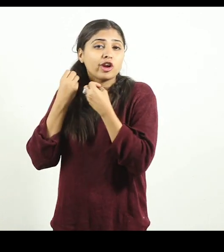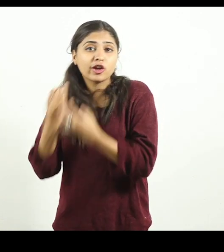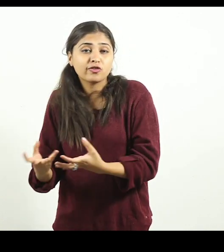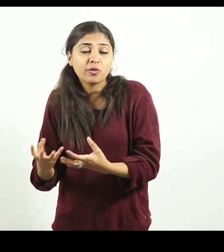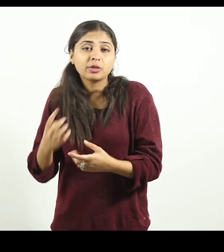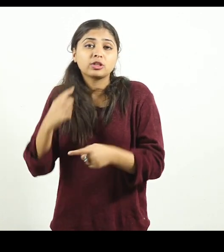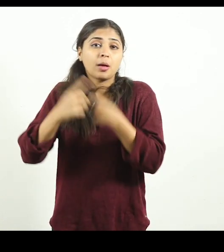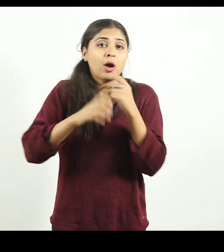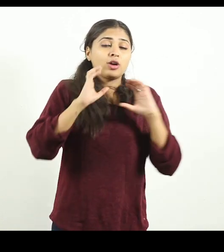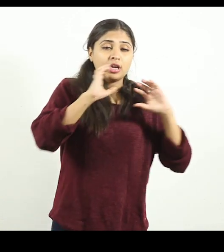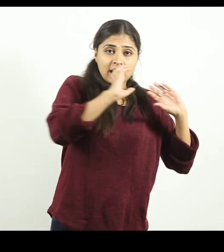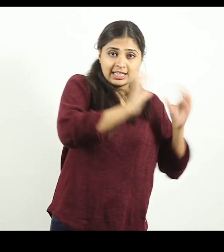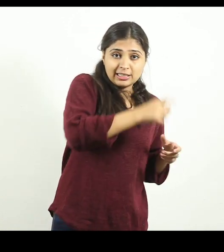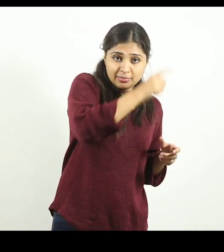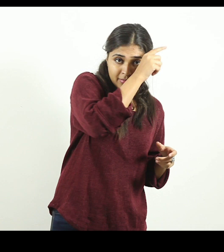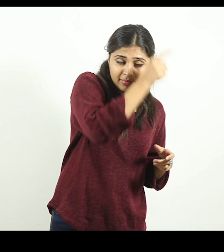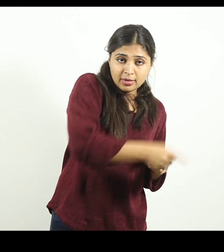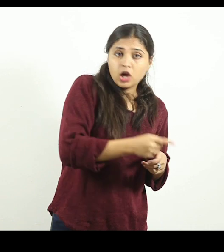table.